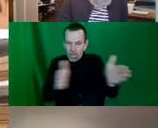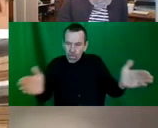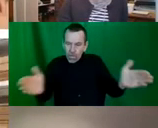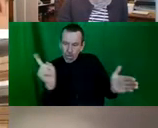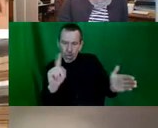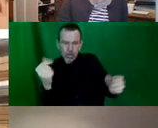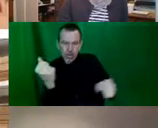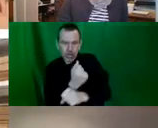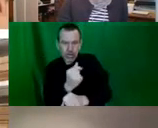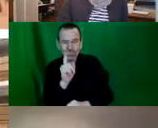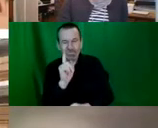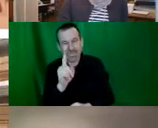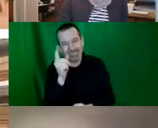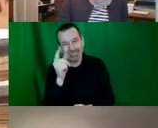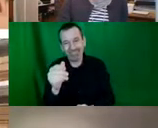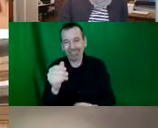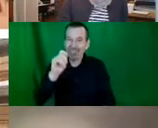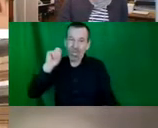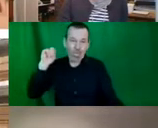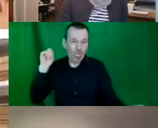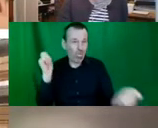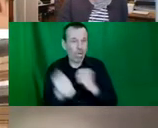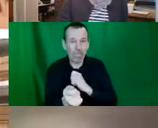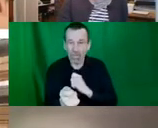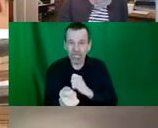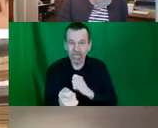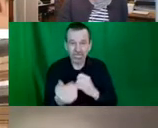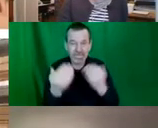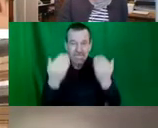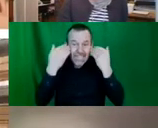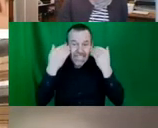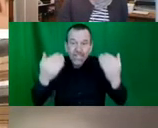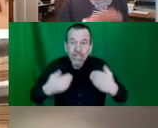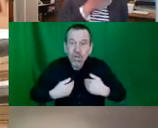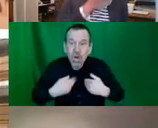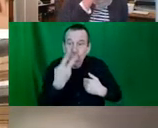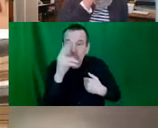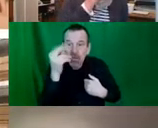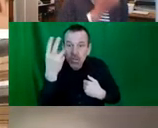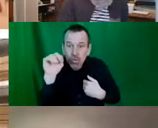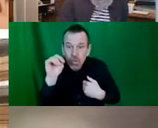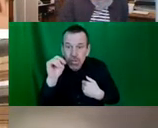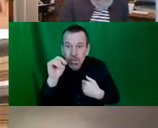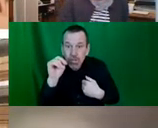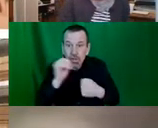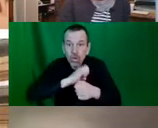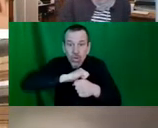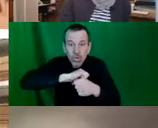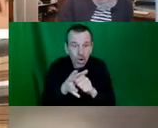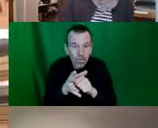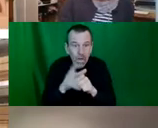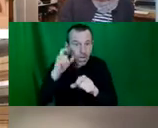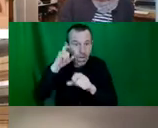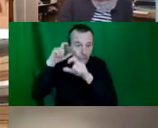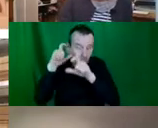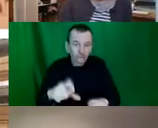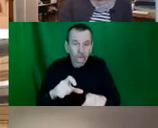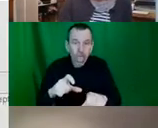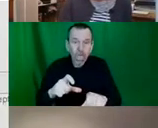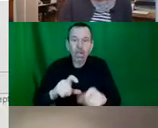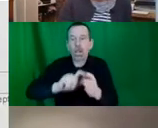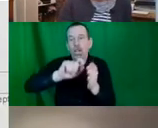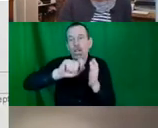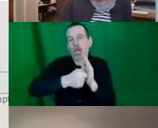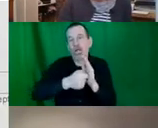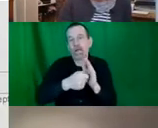changed. We could not have foreseen the events that would happen in 2020, and we went into lockdown 4 months into my internship.